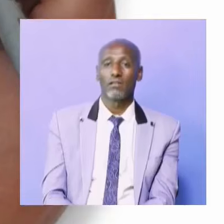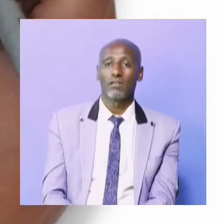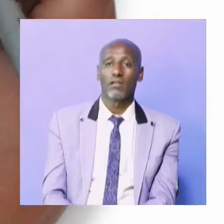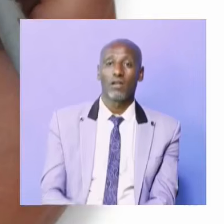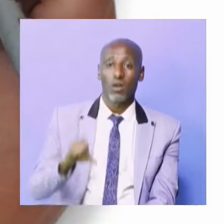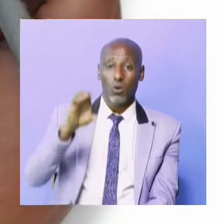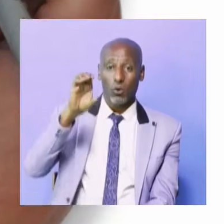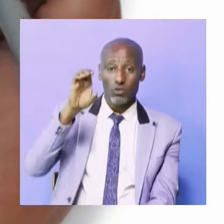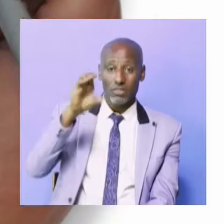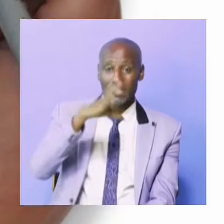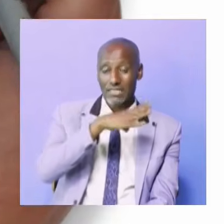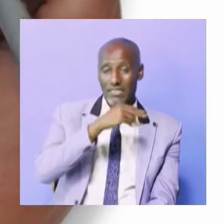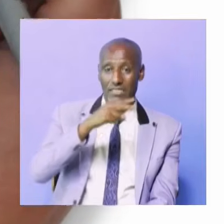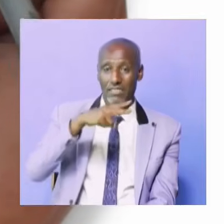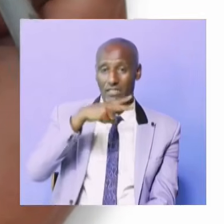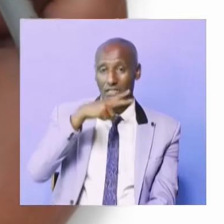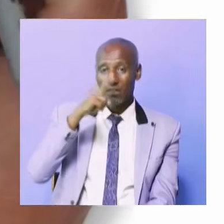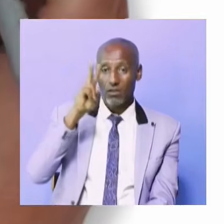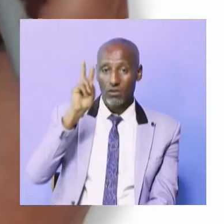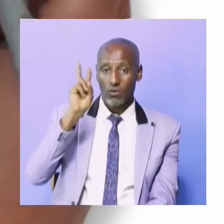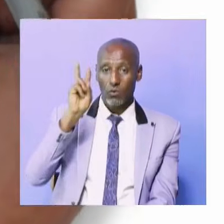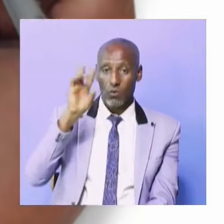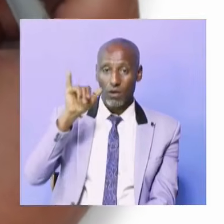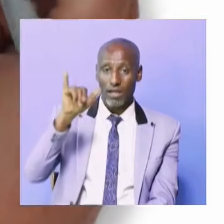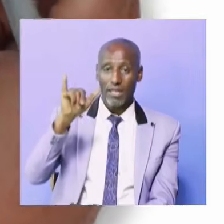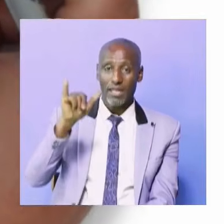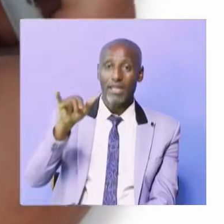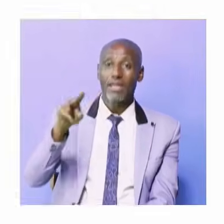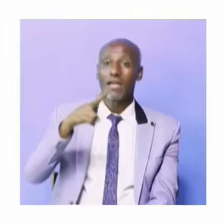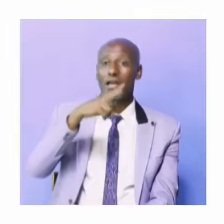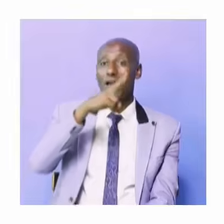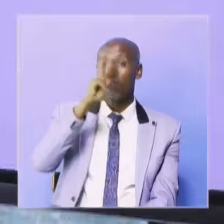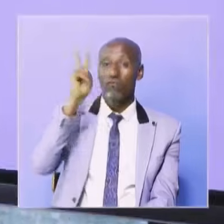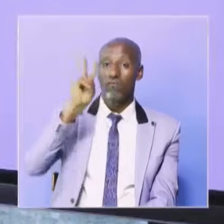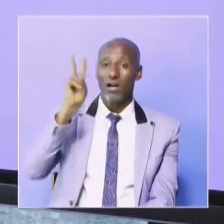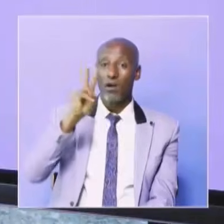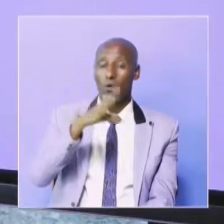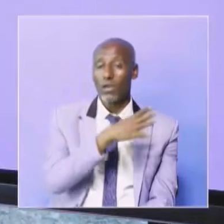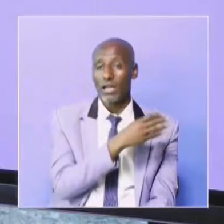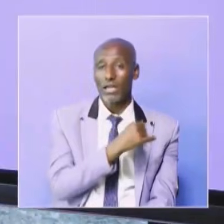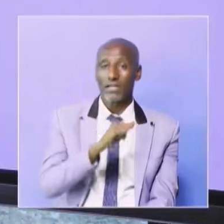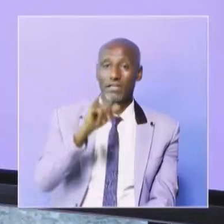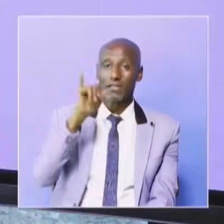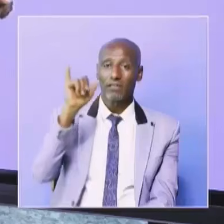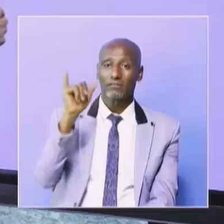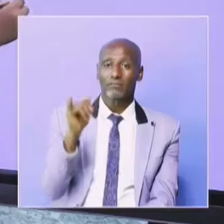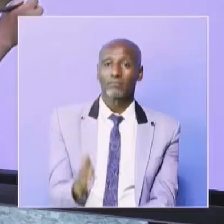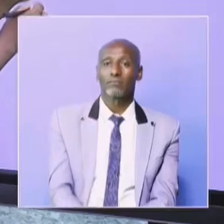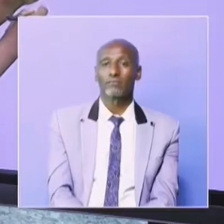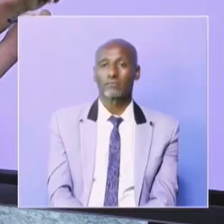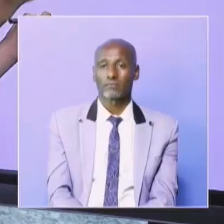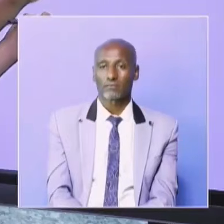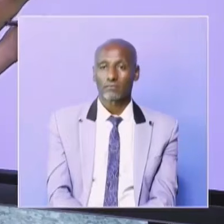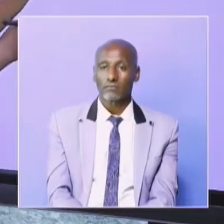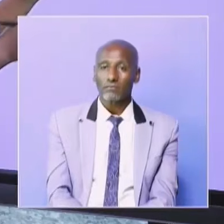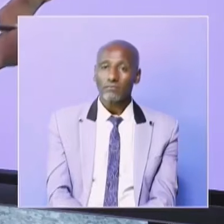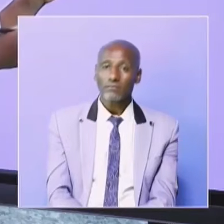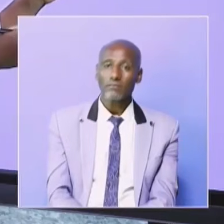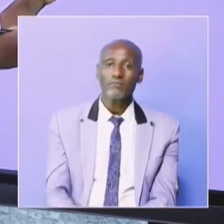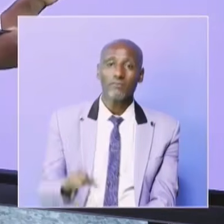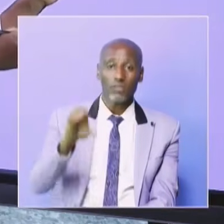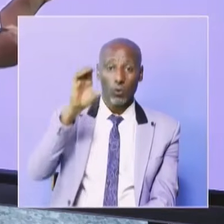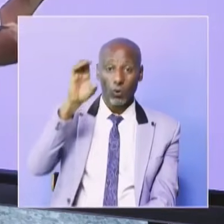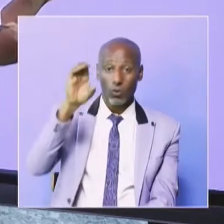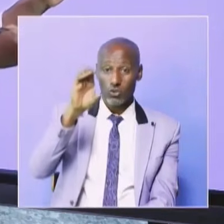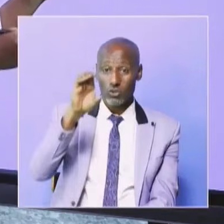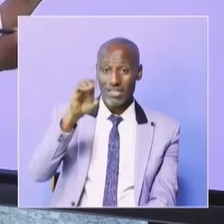and vowel, then Y. Okay? For the verbs that end with